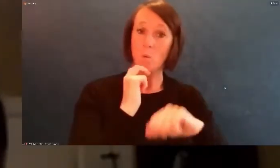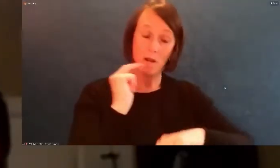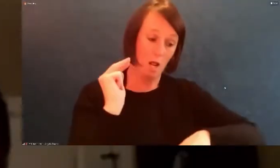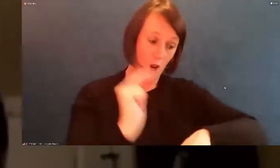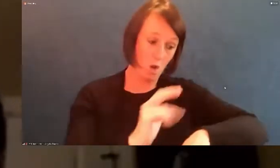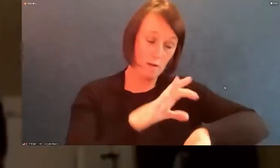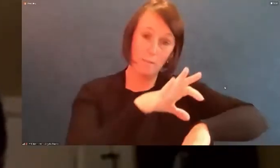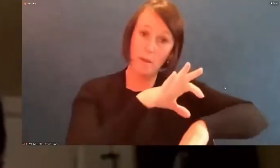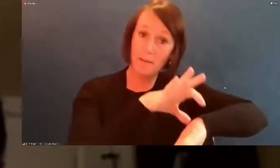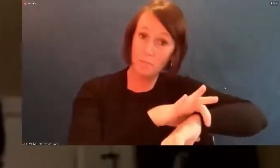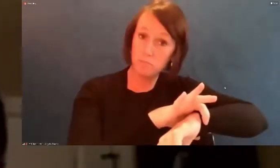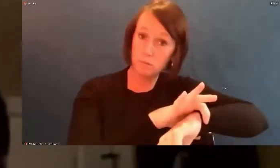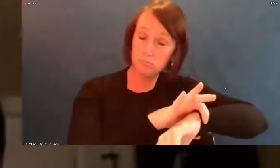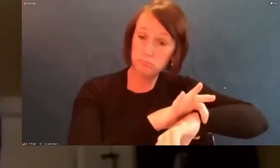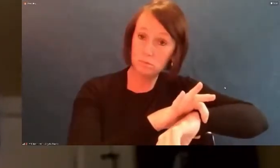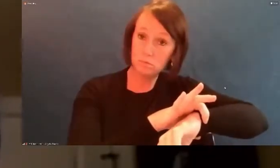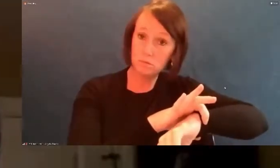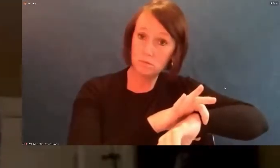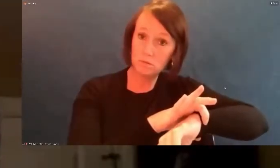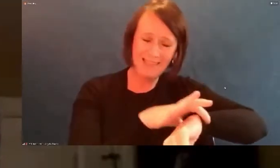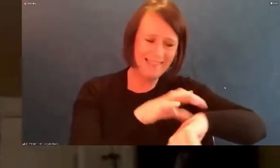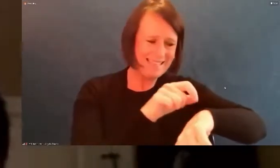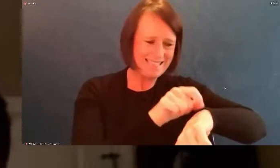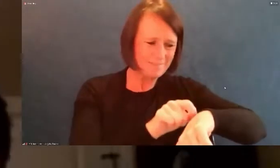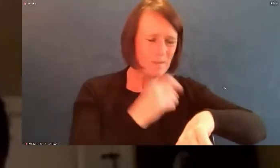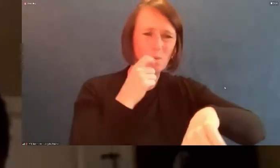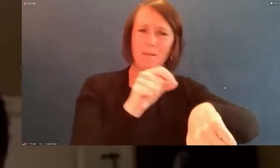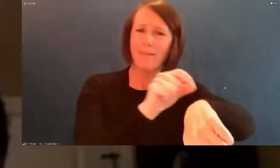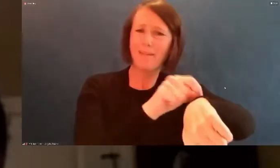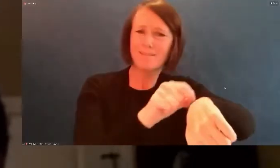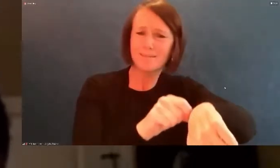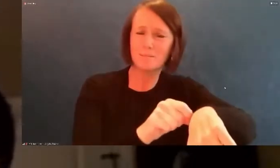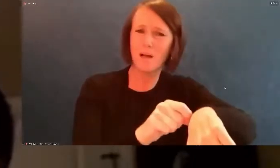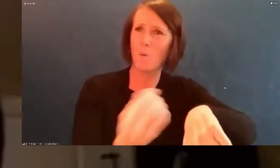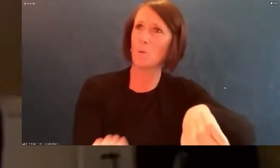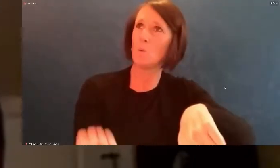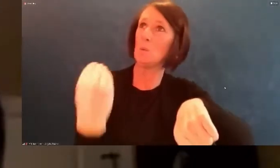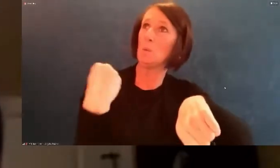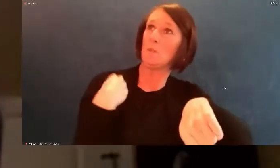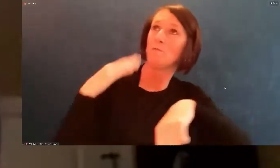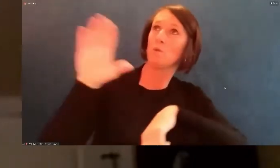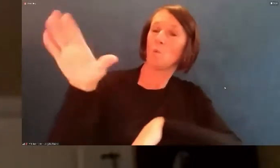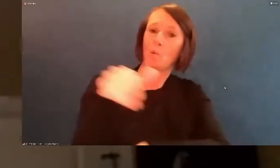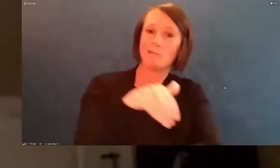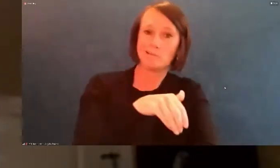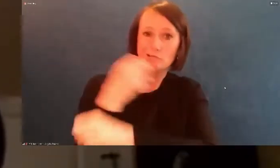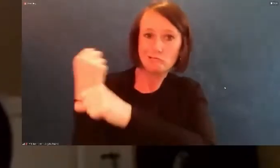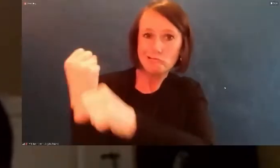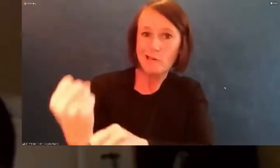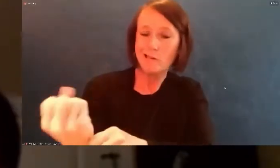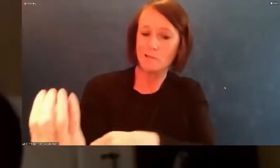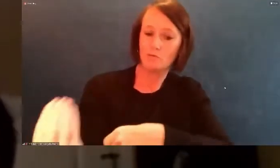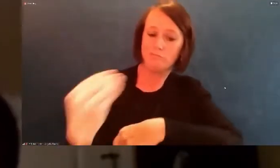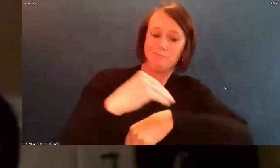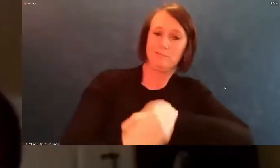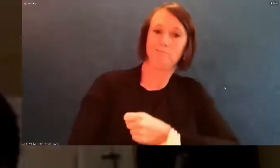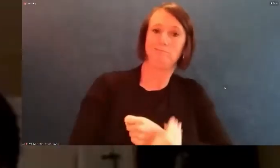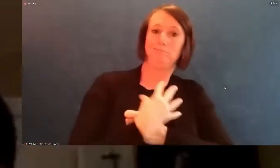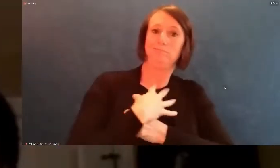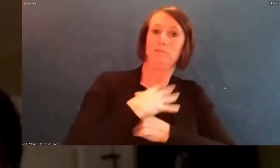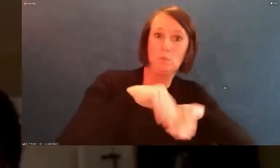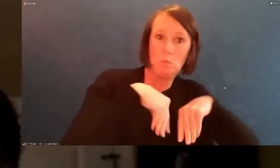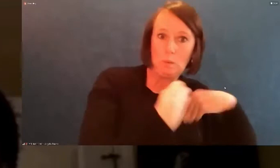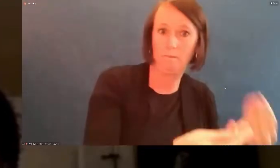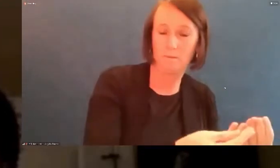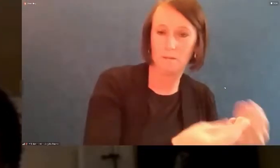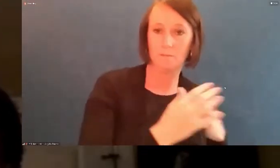beautiful silver bracelet, I want to get some strength from you and what you do. the thing is, I don't know what